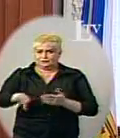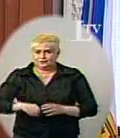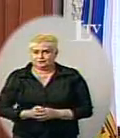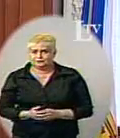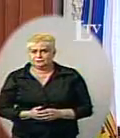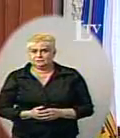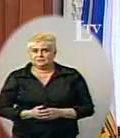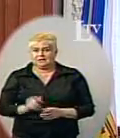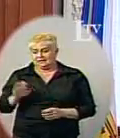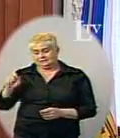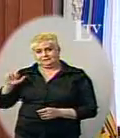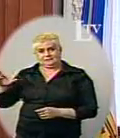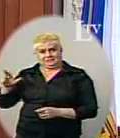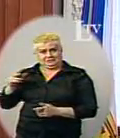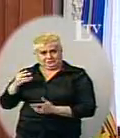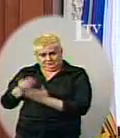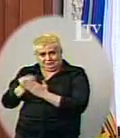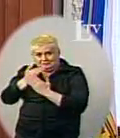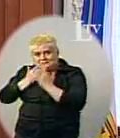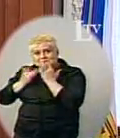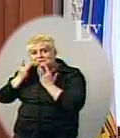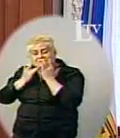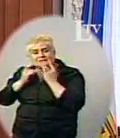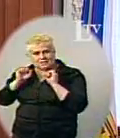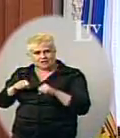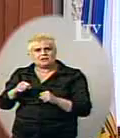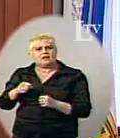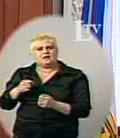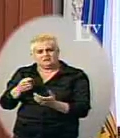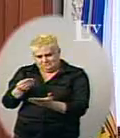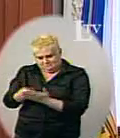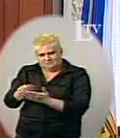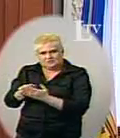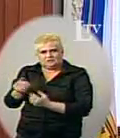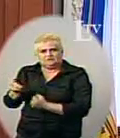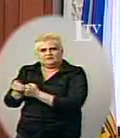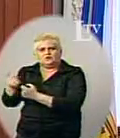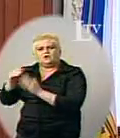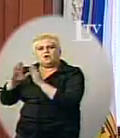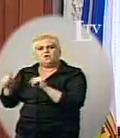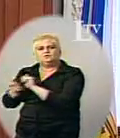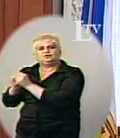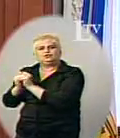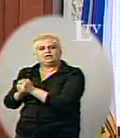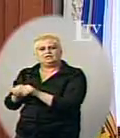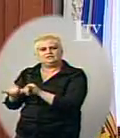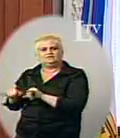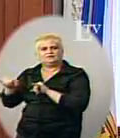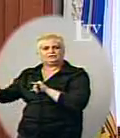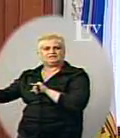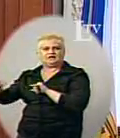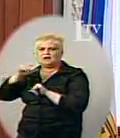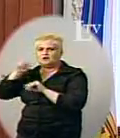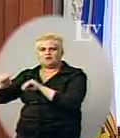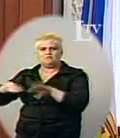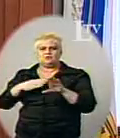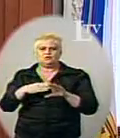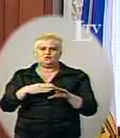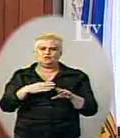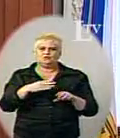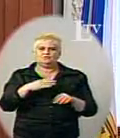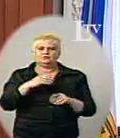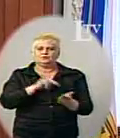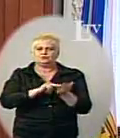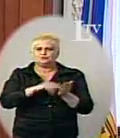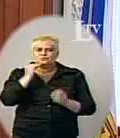Low-income seniors can get assistance to adapt their homes so they can live there longer. And